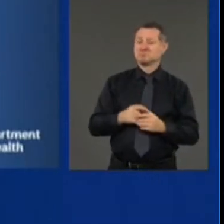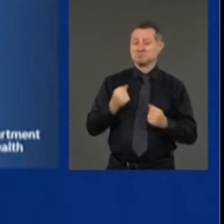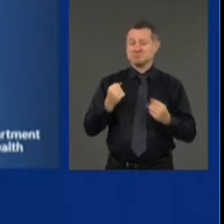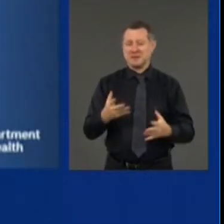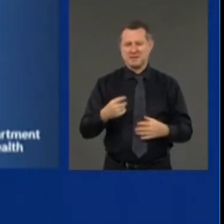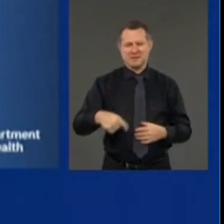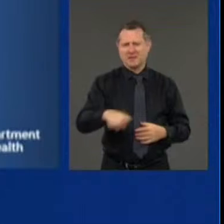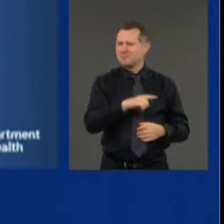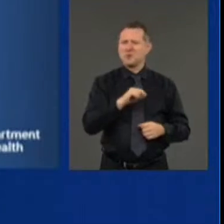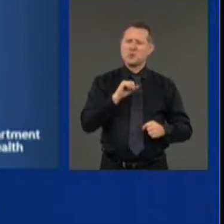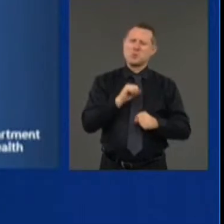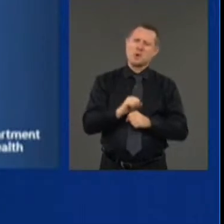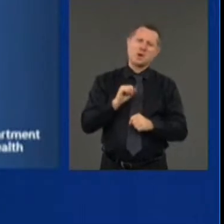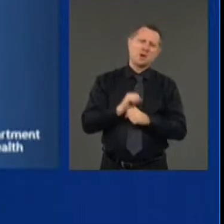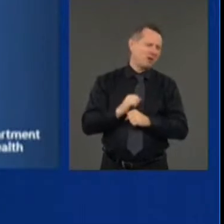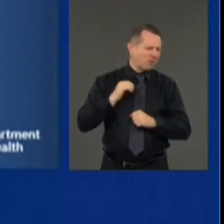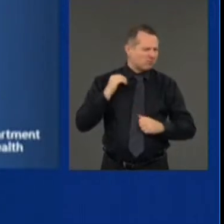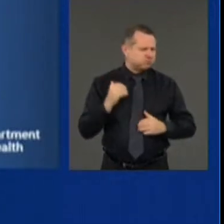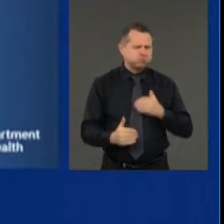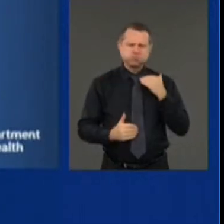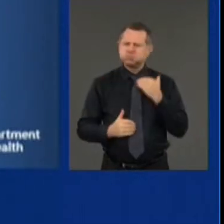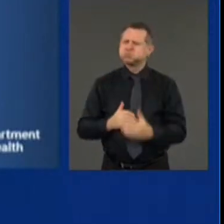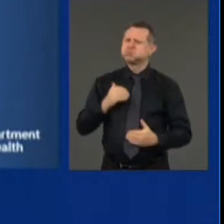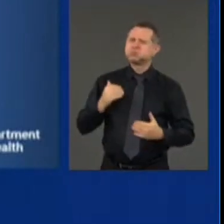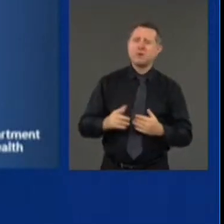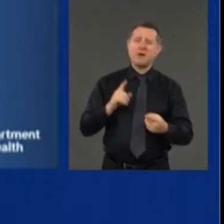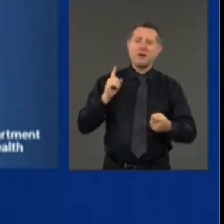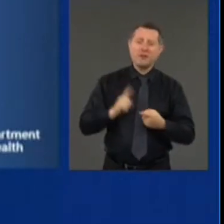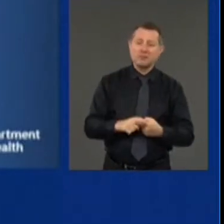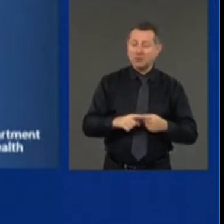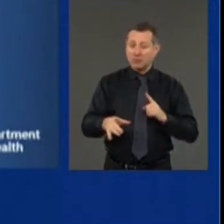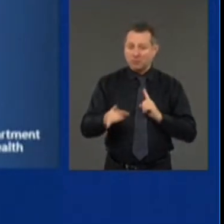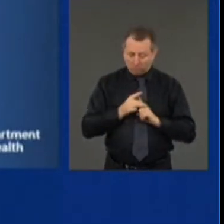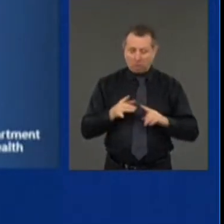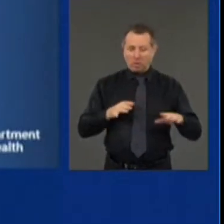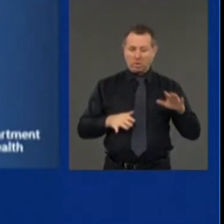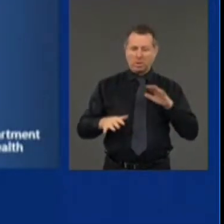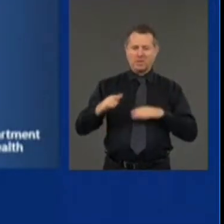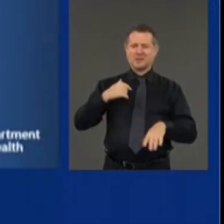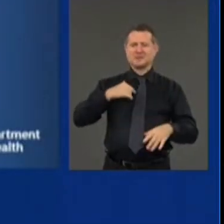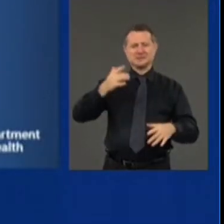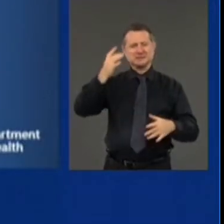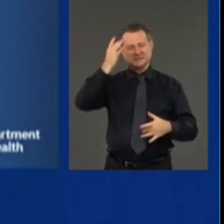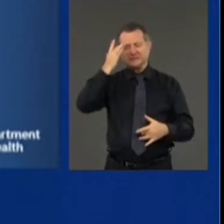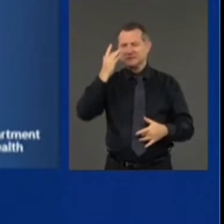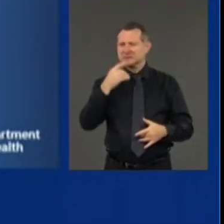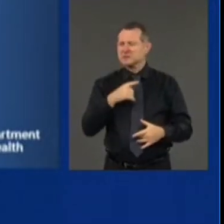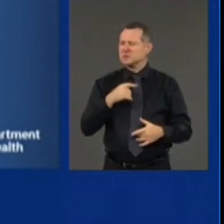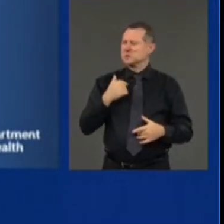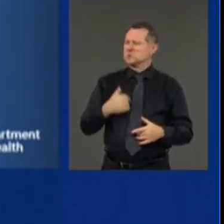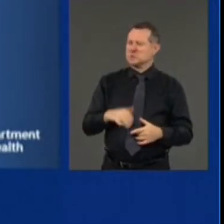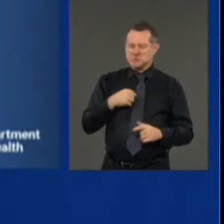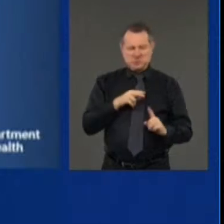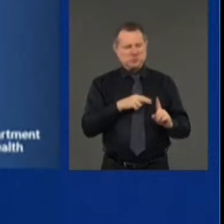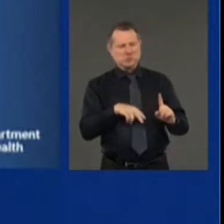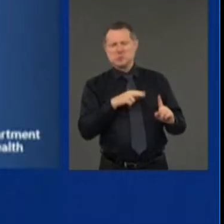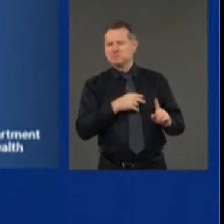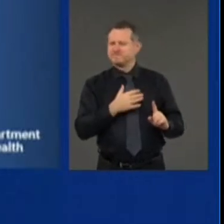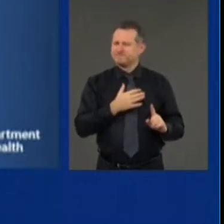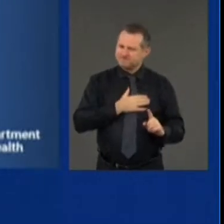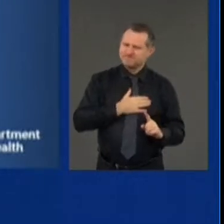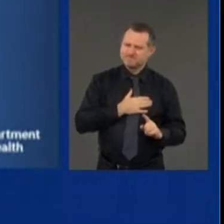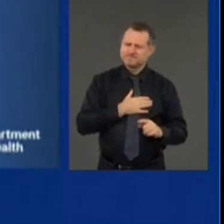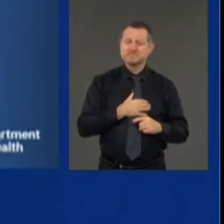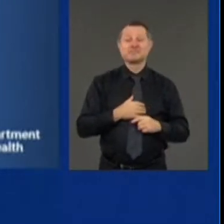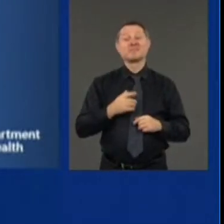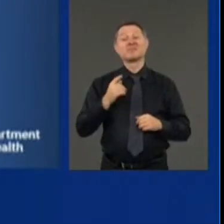to the point when their symptoms were evident. Given what we now know about this virus, that shedding can peak